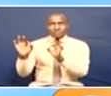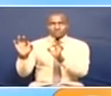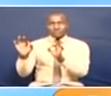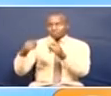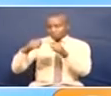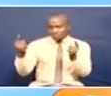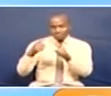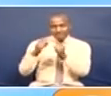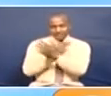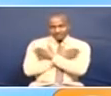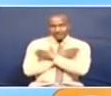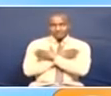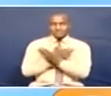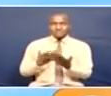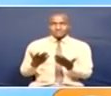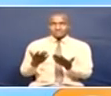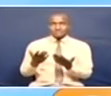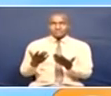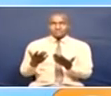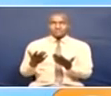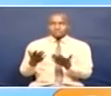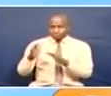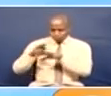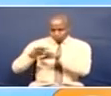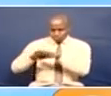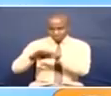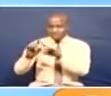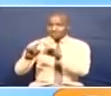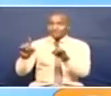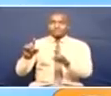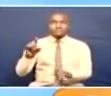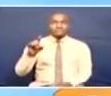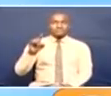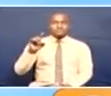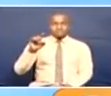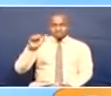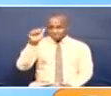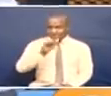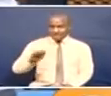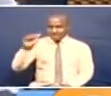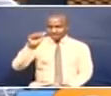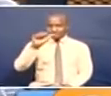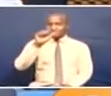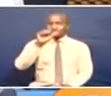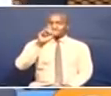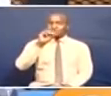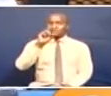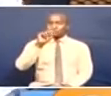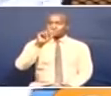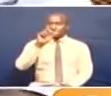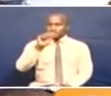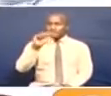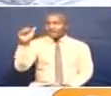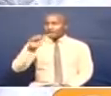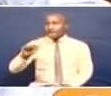you're still friends. Yeah. Oh. Which is good. Cabeza, yeah. Which is good. Yeah. By the way, Twitter handles are at Sen Mutula, at Sakaja Johnson, at